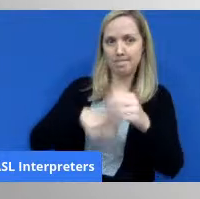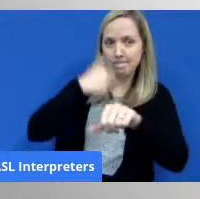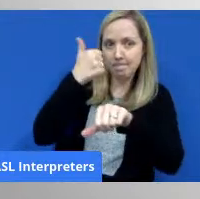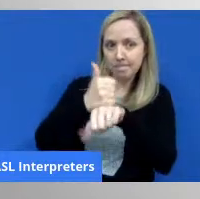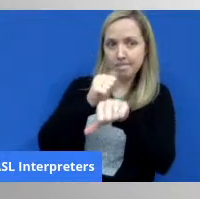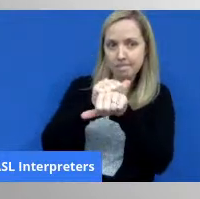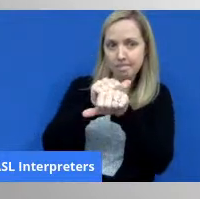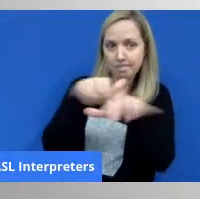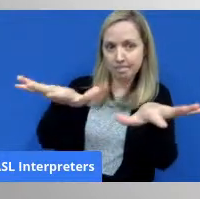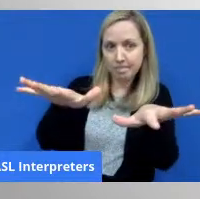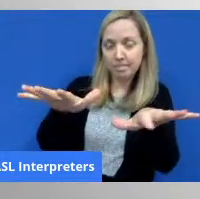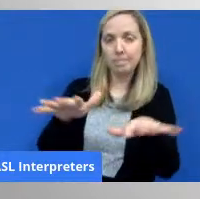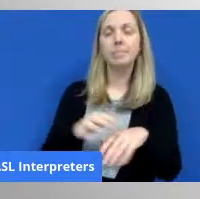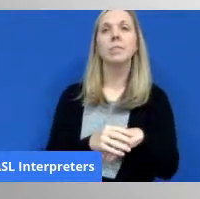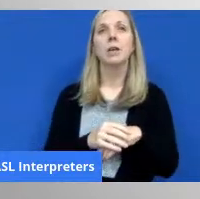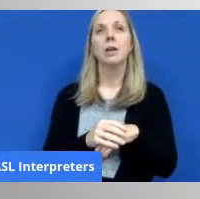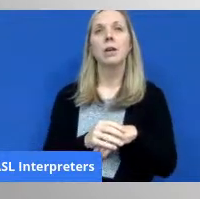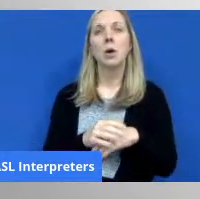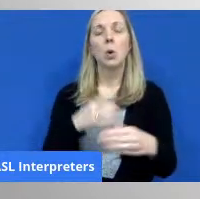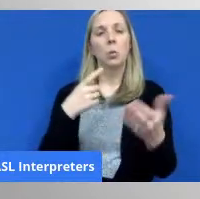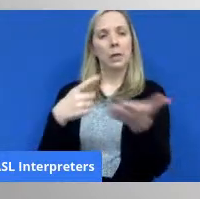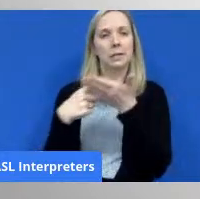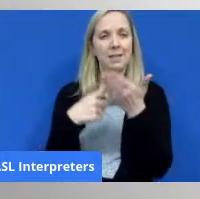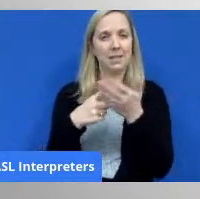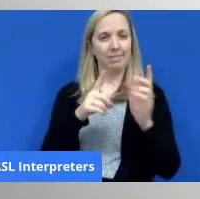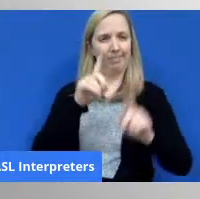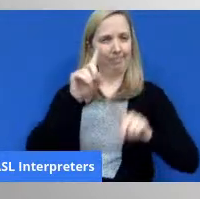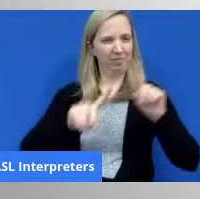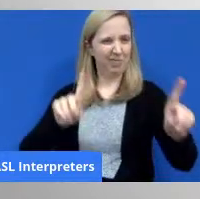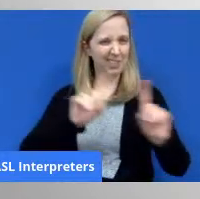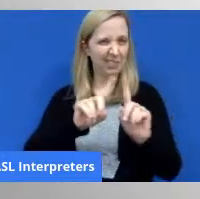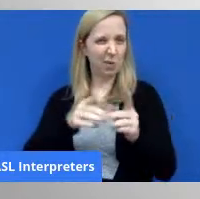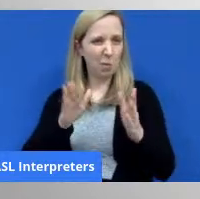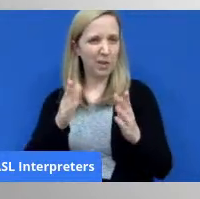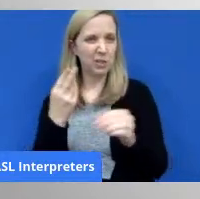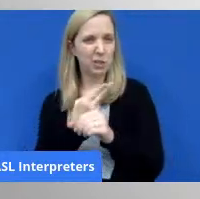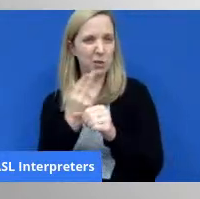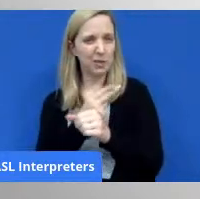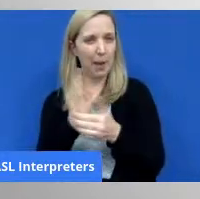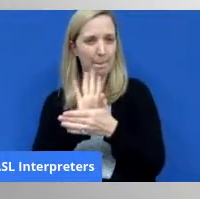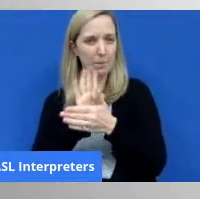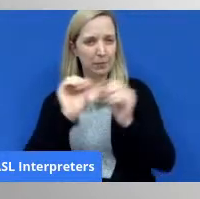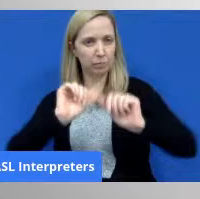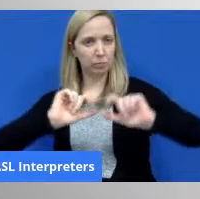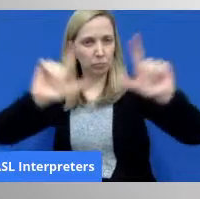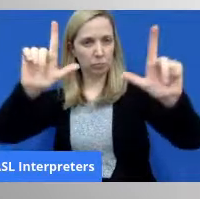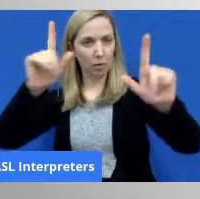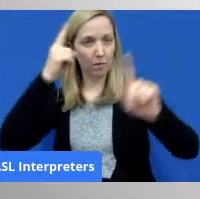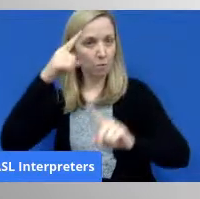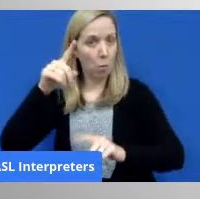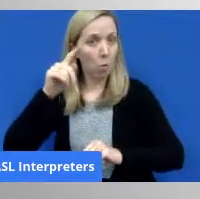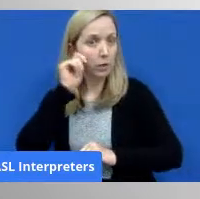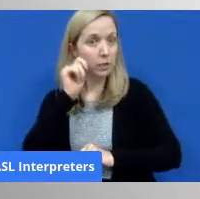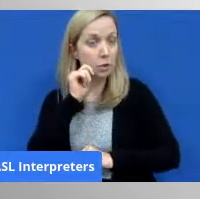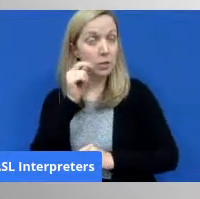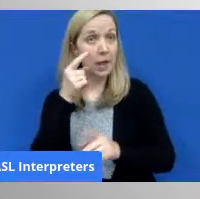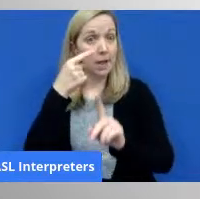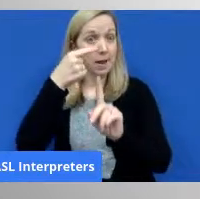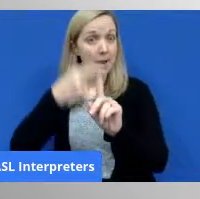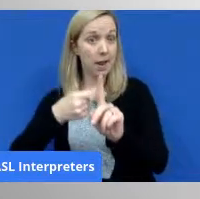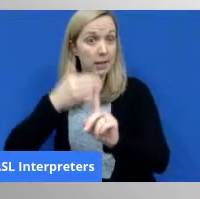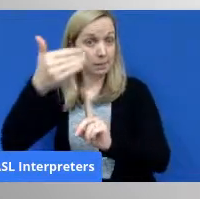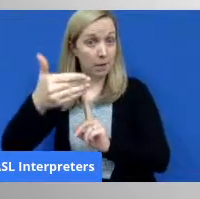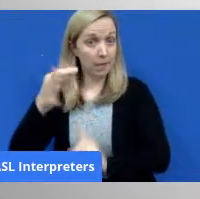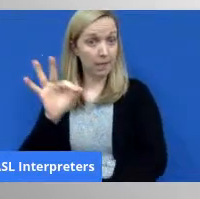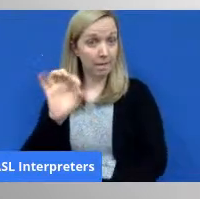talked about a variety of ways that we could use that movie screen to perhaps reach that group. We are showing next month on February